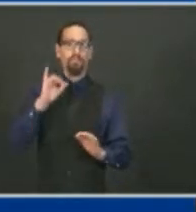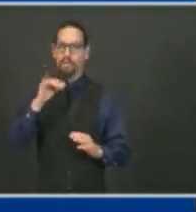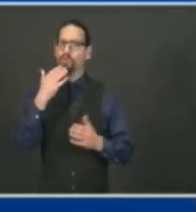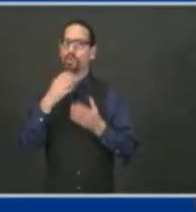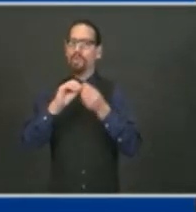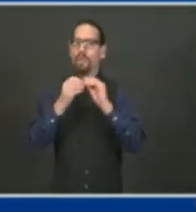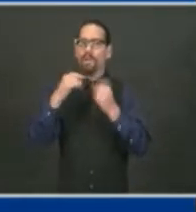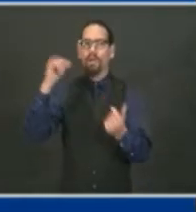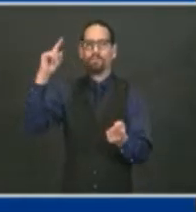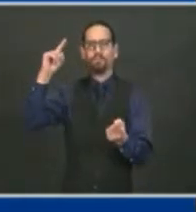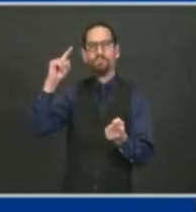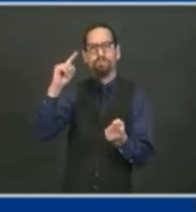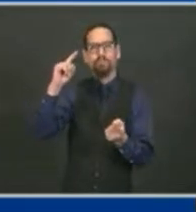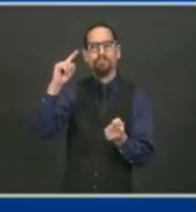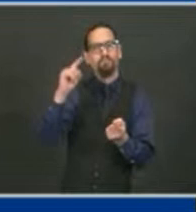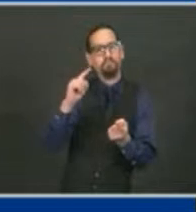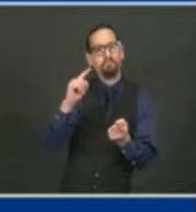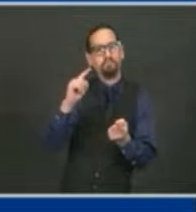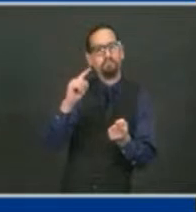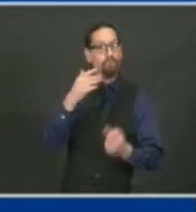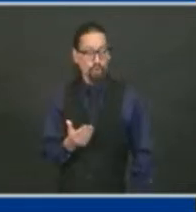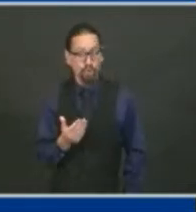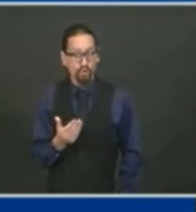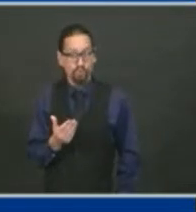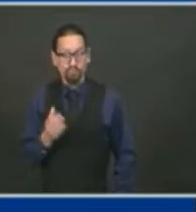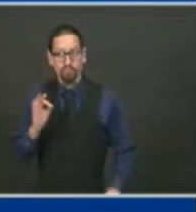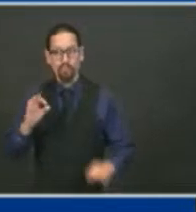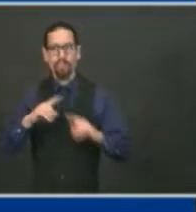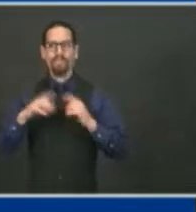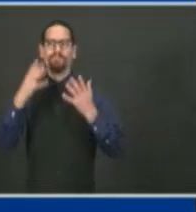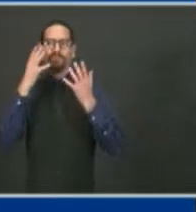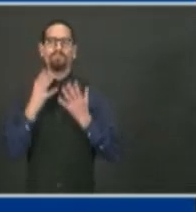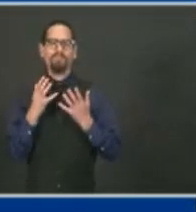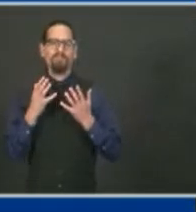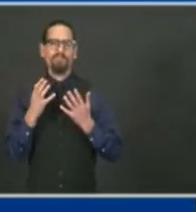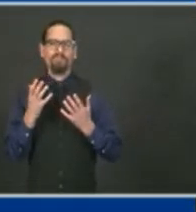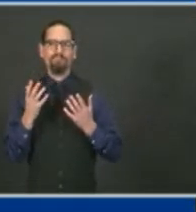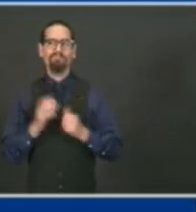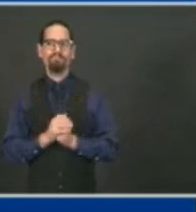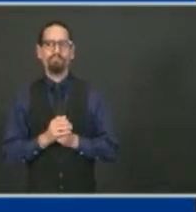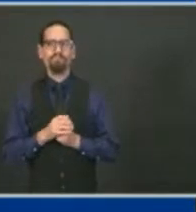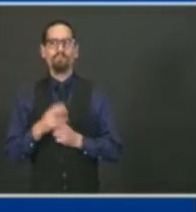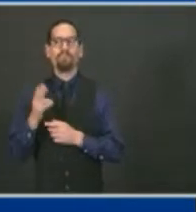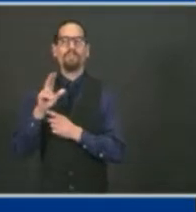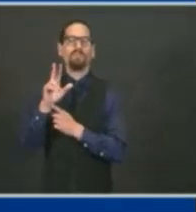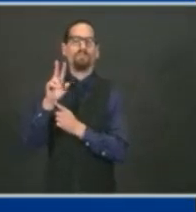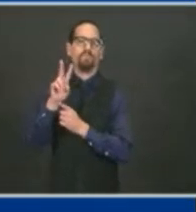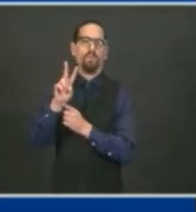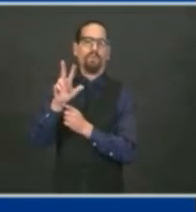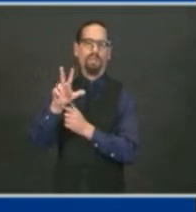Not good news, and I say with a heavy heart, we have another 23 deaths yesterday.